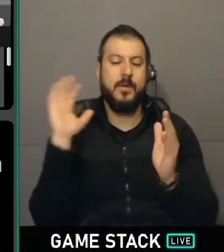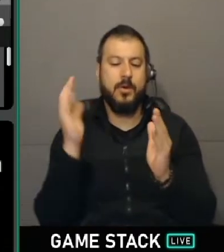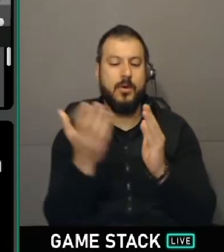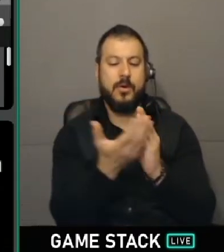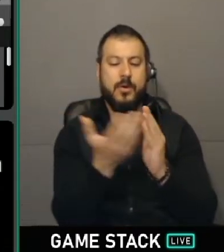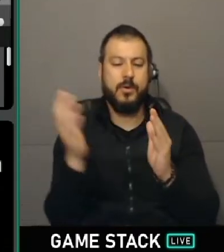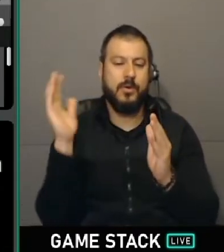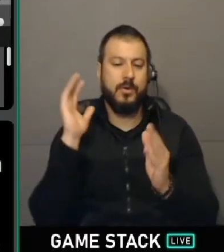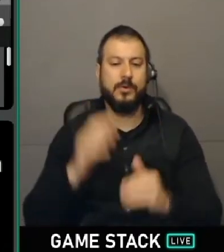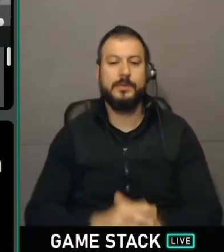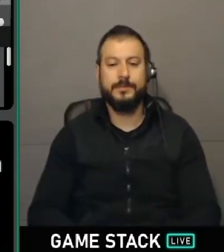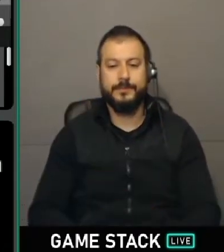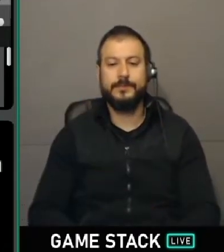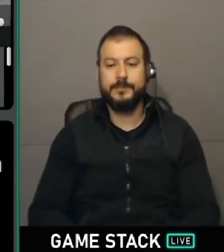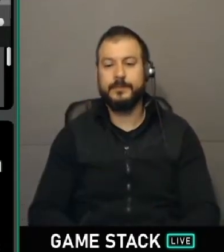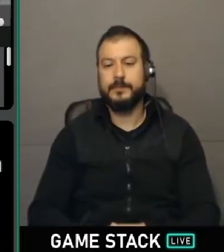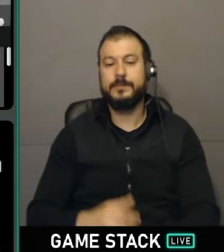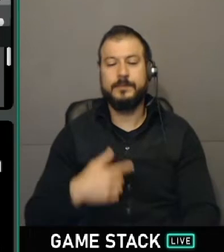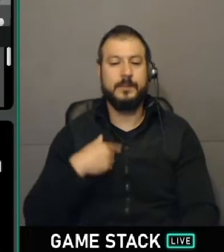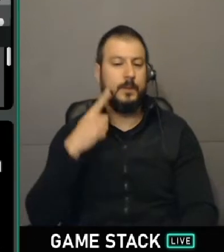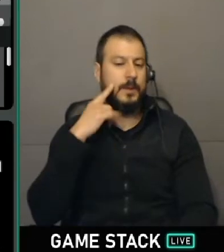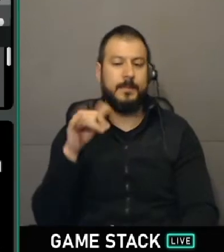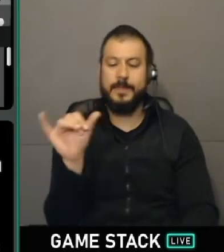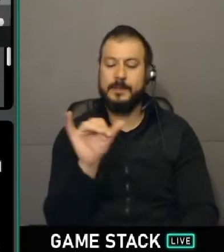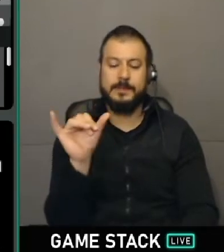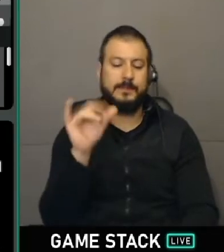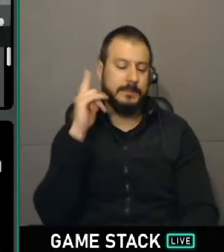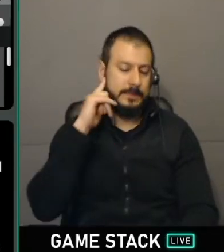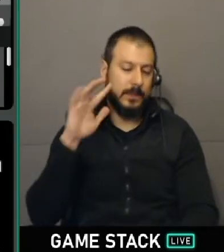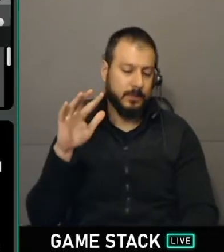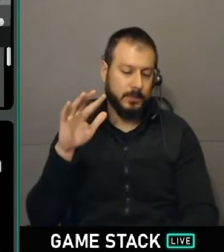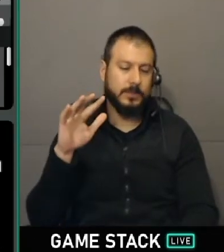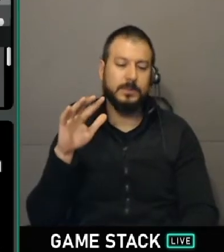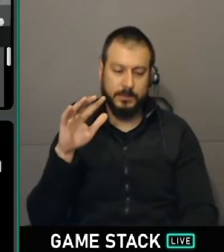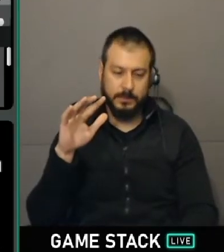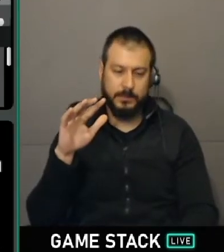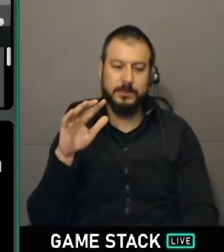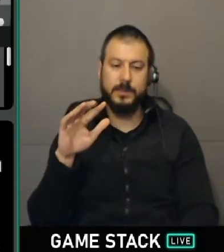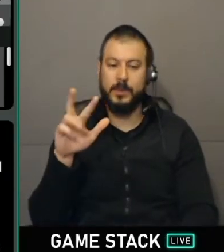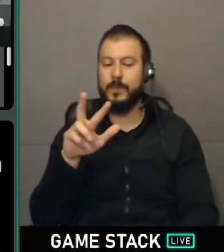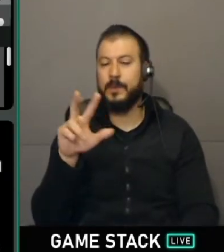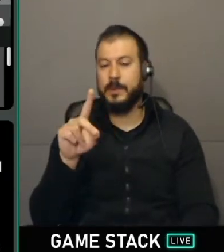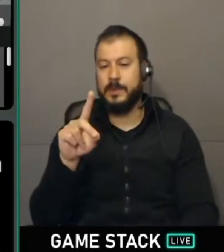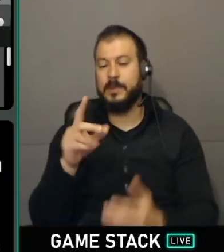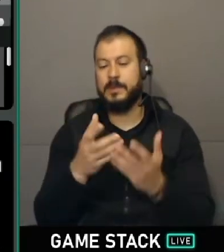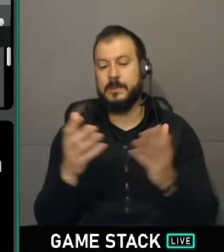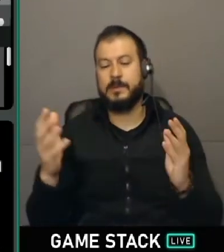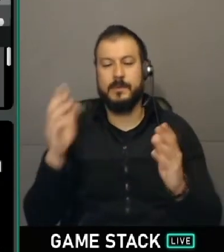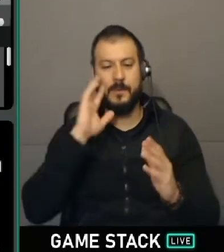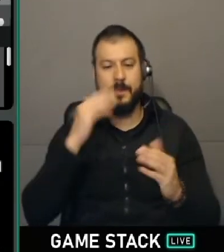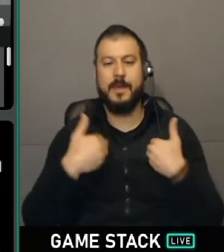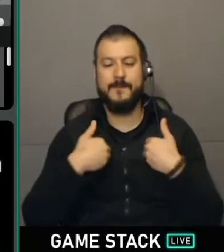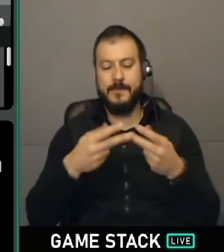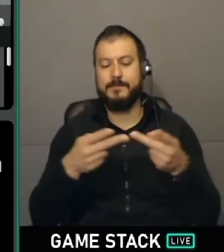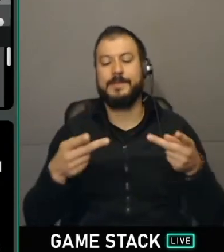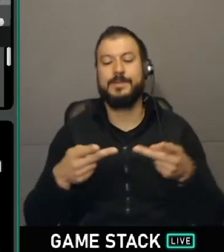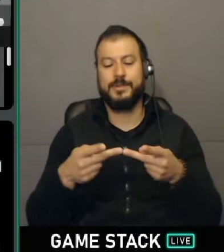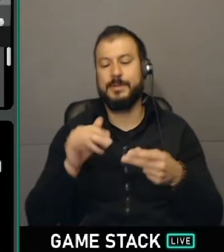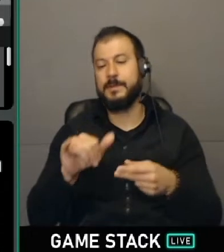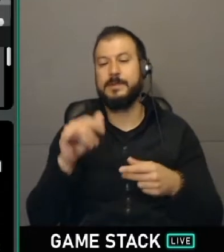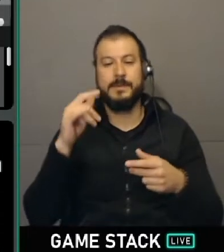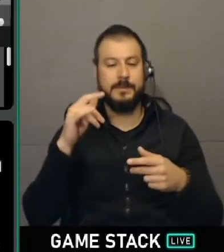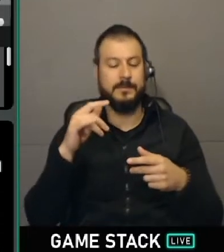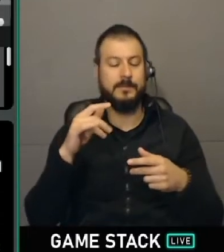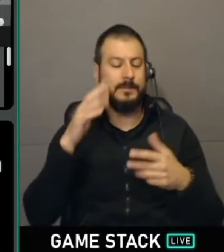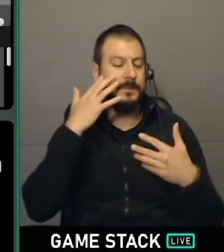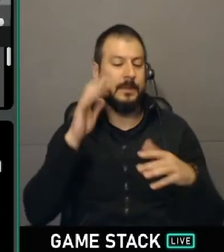And in this case, I'll play the same sound. The 3D object spatializer will have a position that sound is been